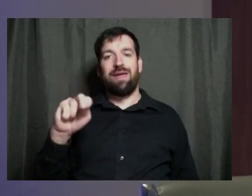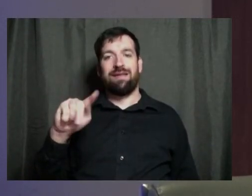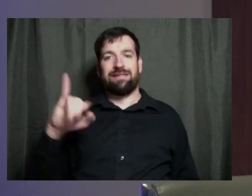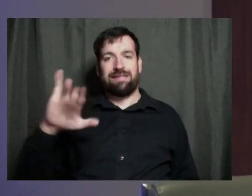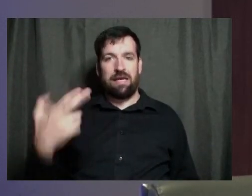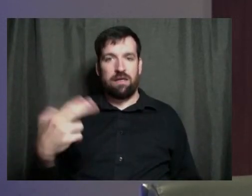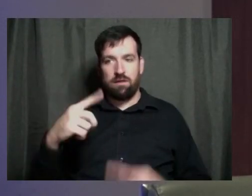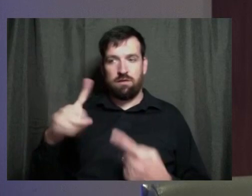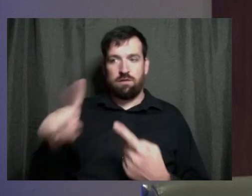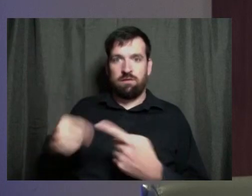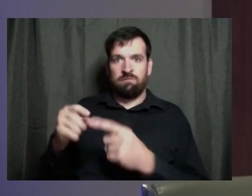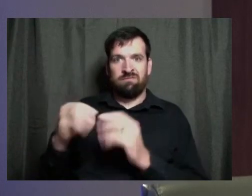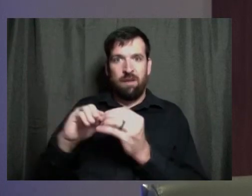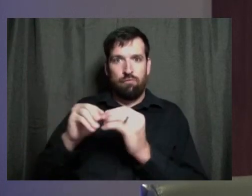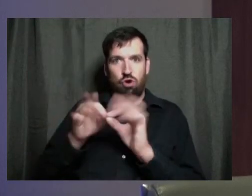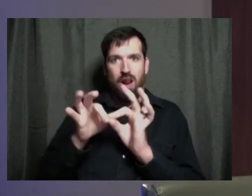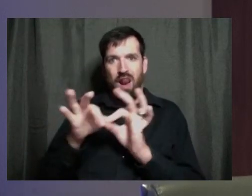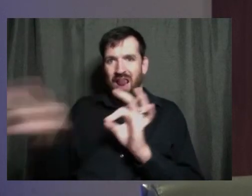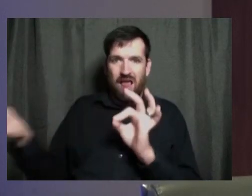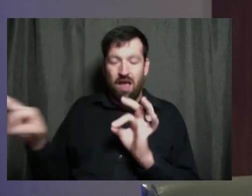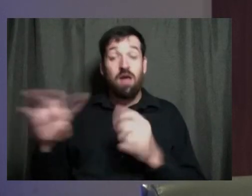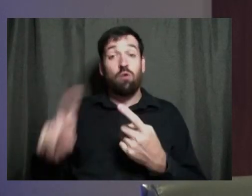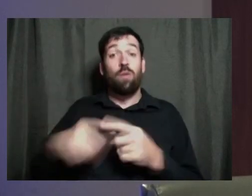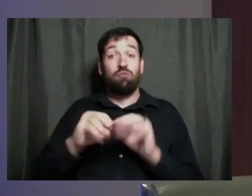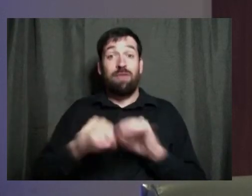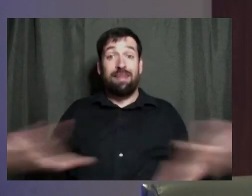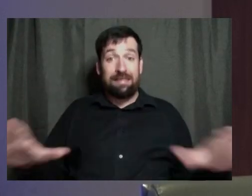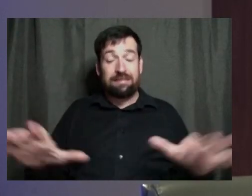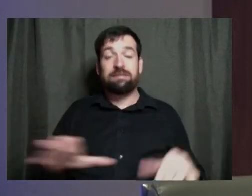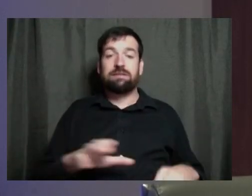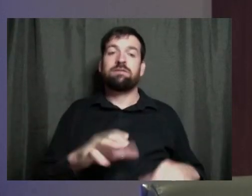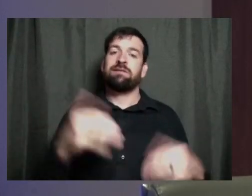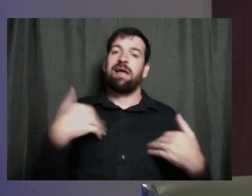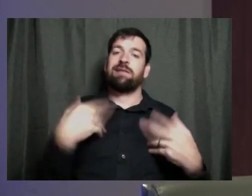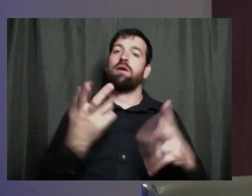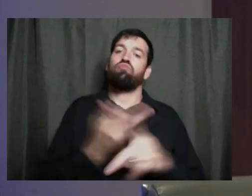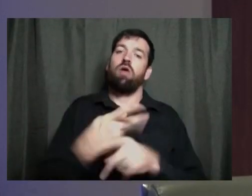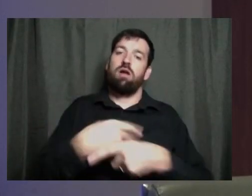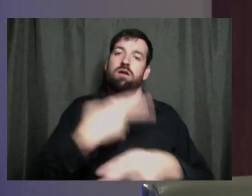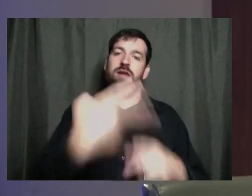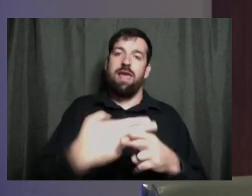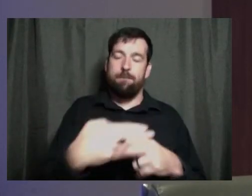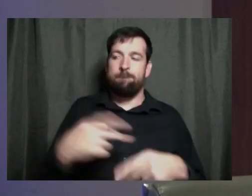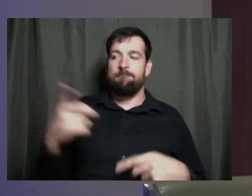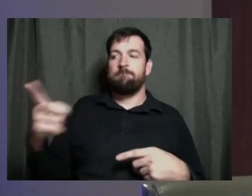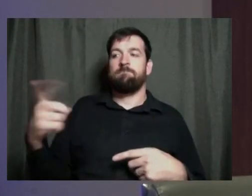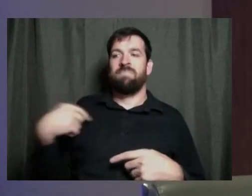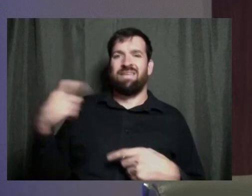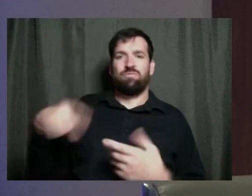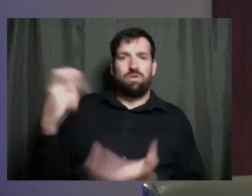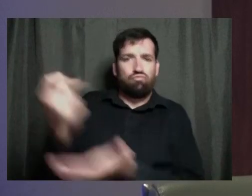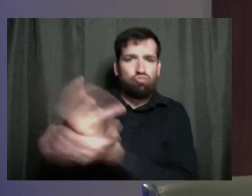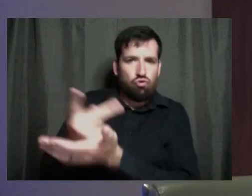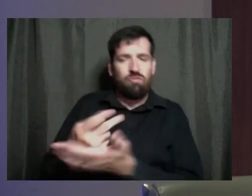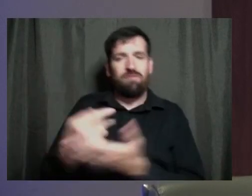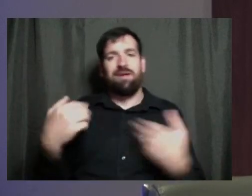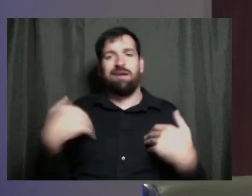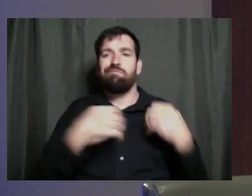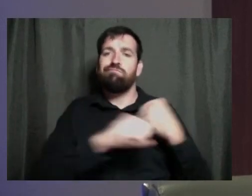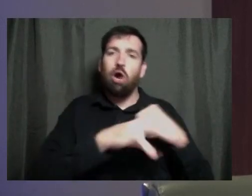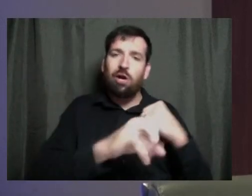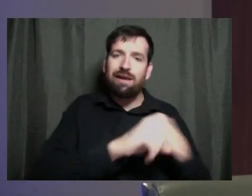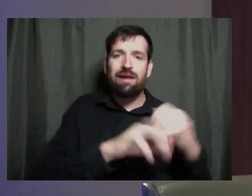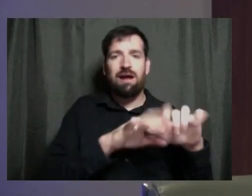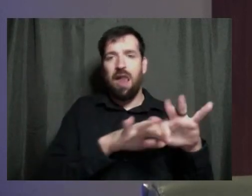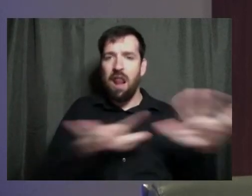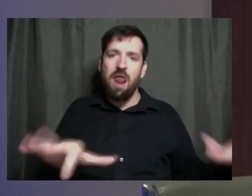has a product name. And the product name is approved by the Food and Drug Administration. And the company they work through all sorts of marketing and stuff like that to figure out, what